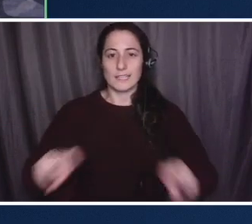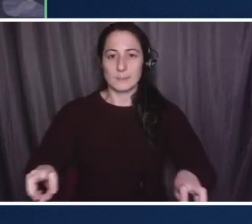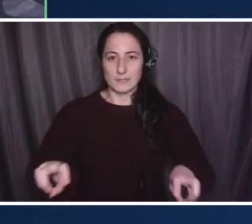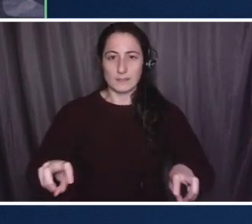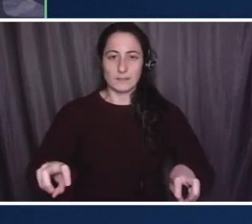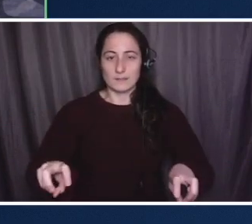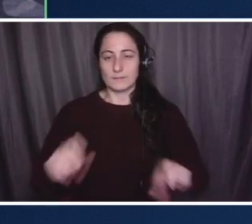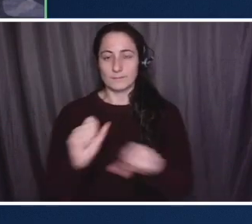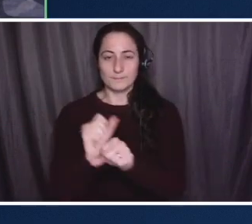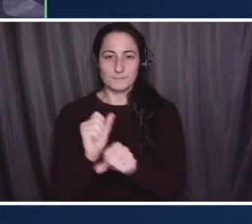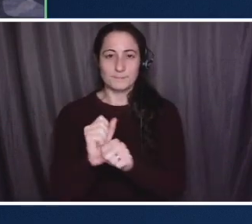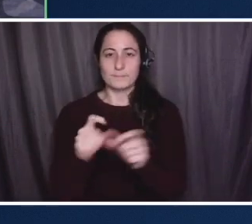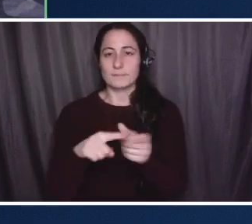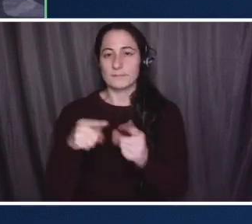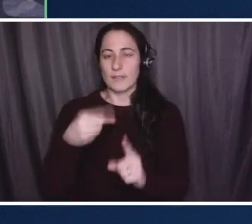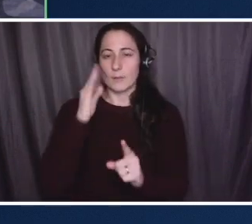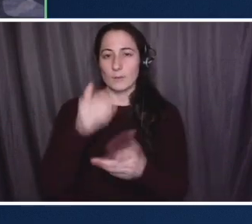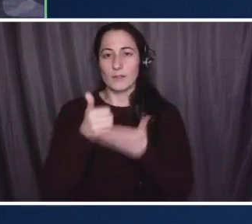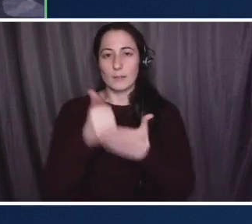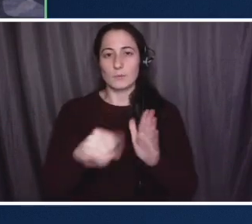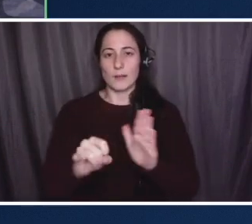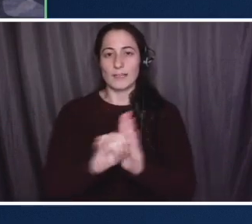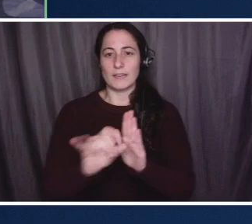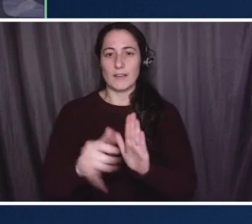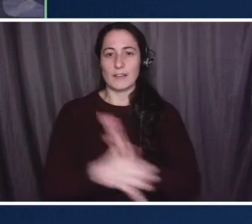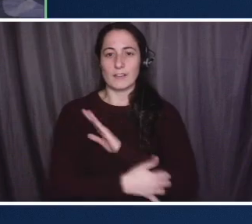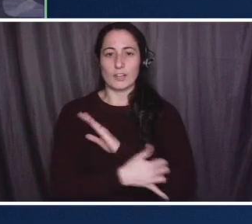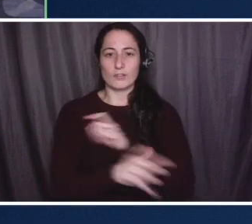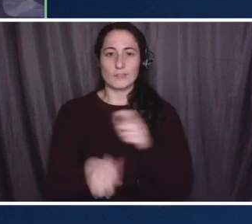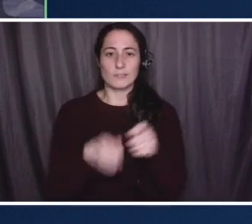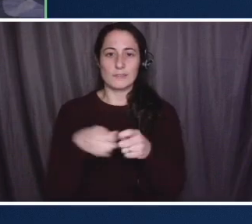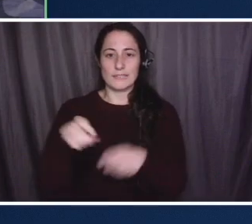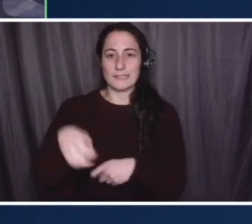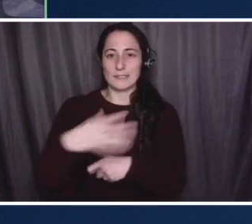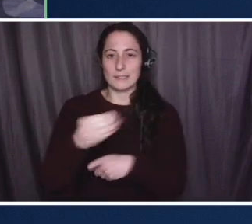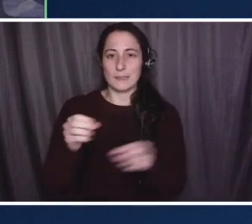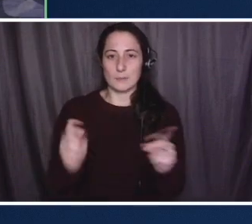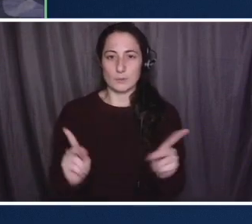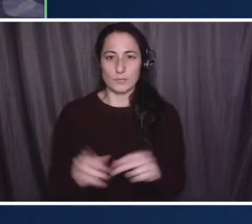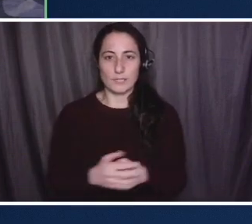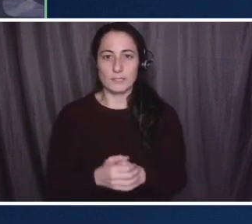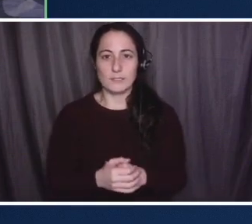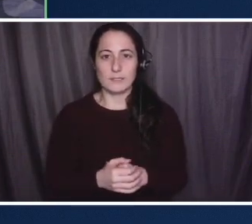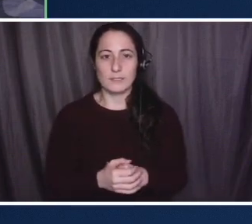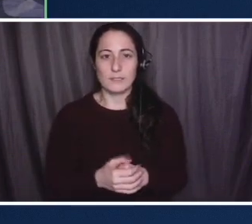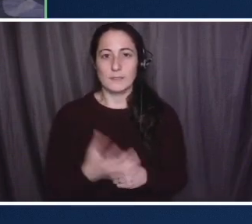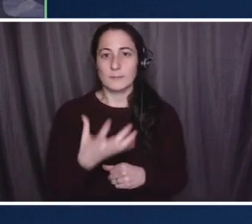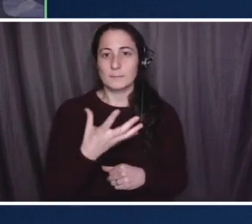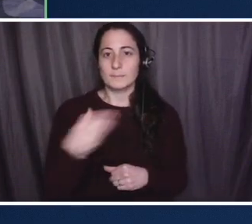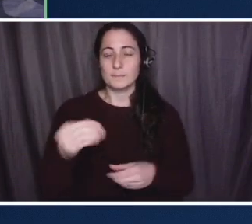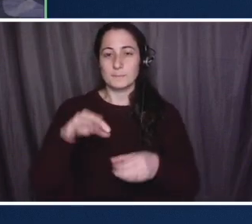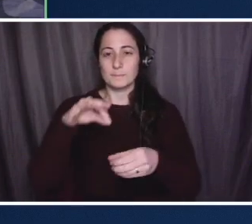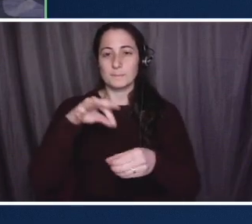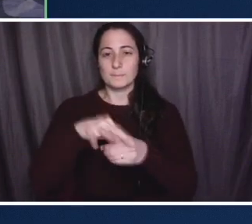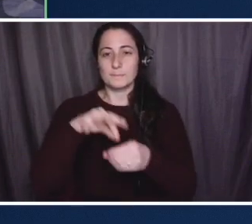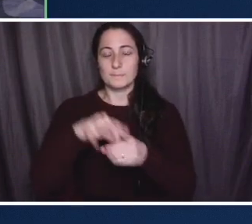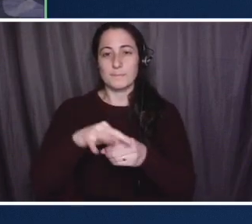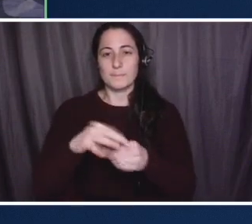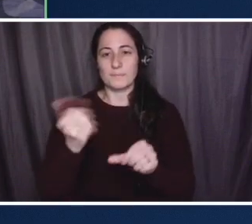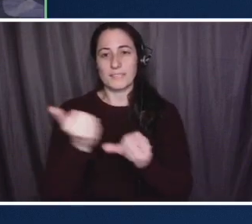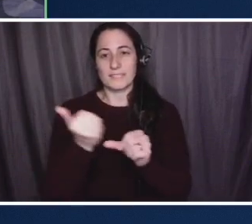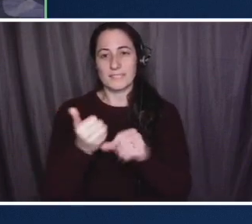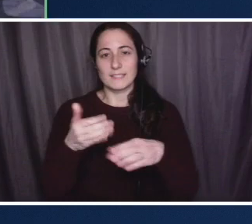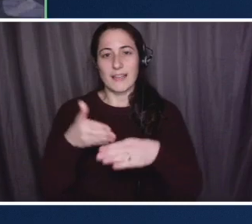identify country-specific needs and opportunities, as well as an election assistance after-action review